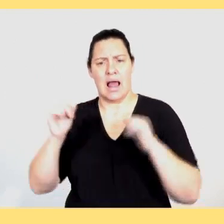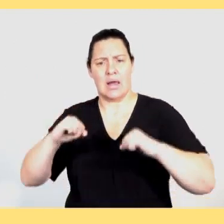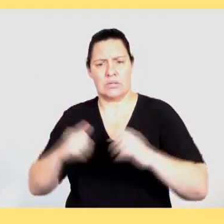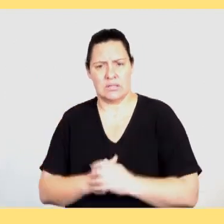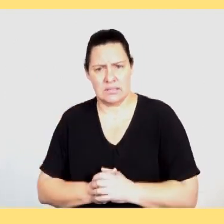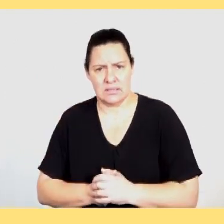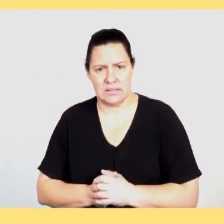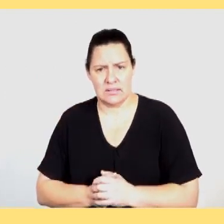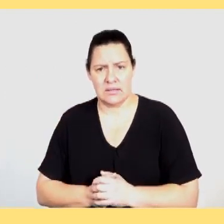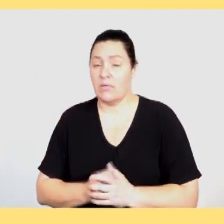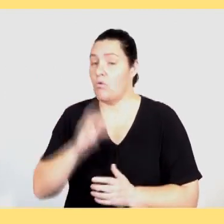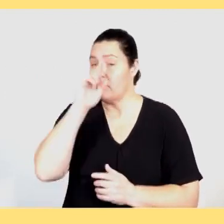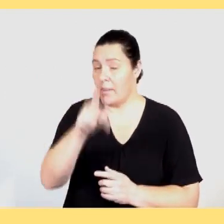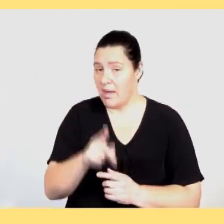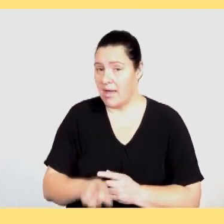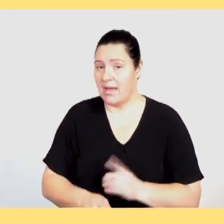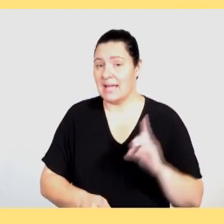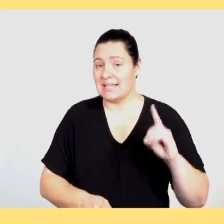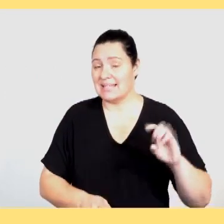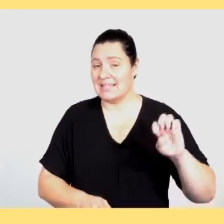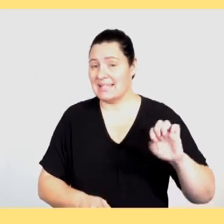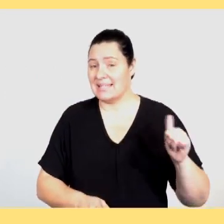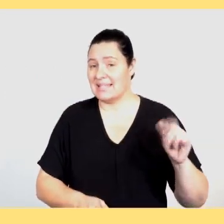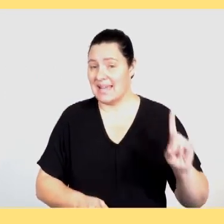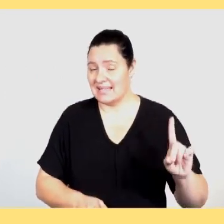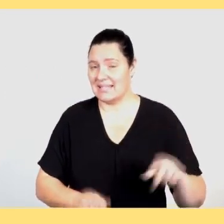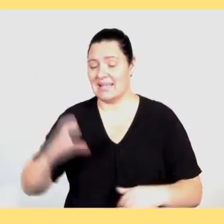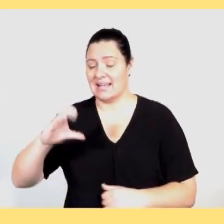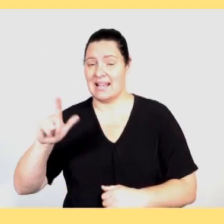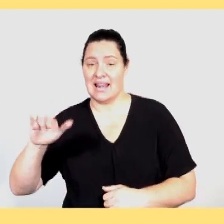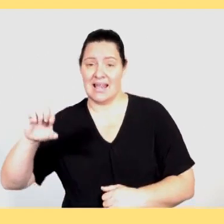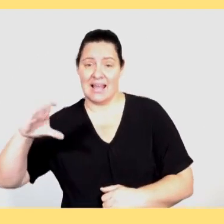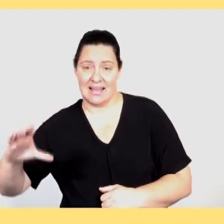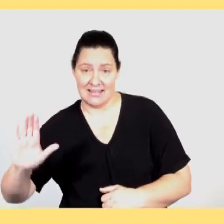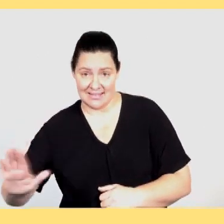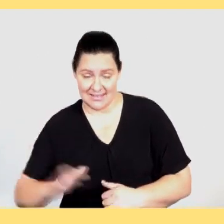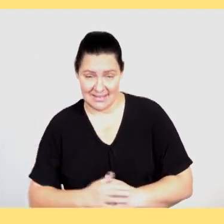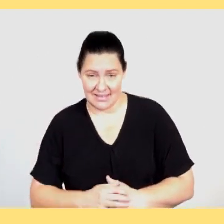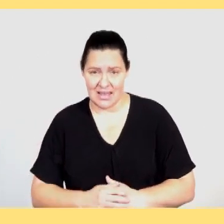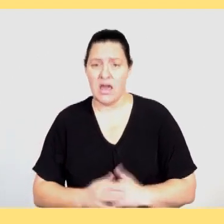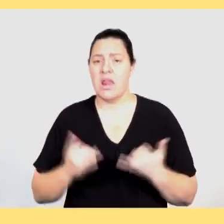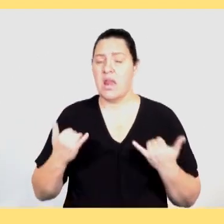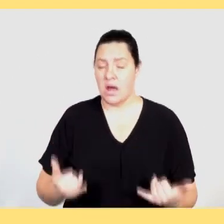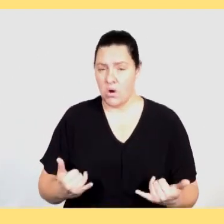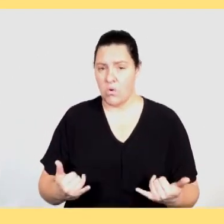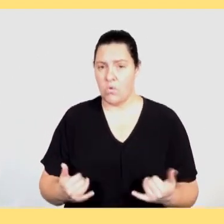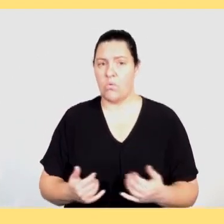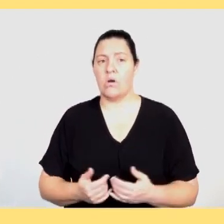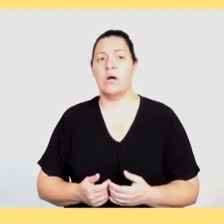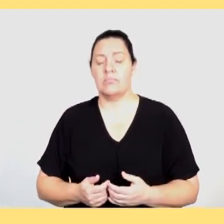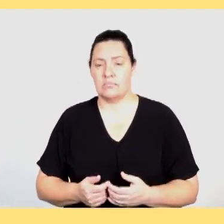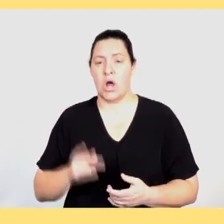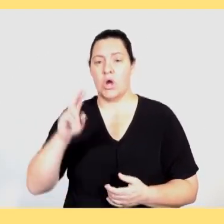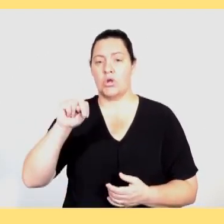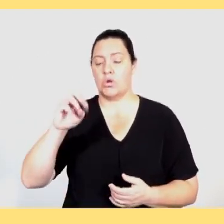debtors allowances? All right, remember the debt click. Okay, so when I come here, they are now going